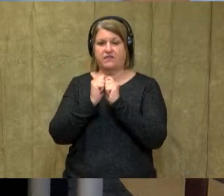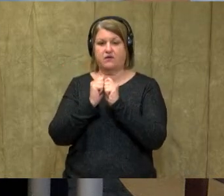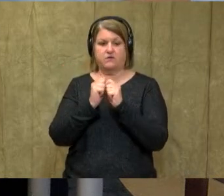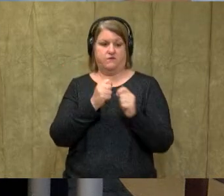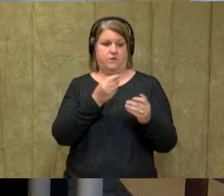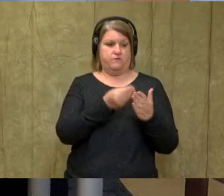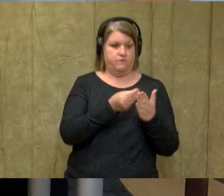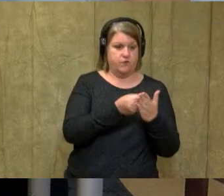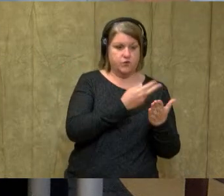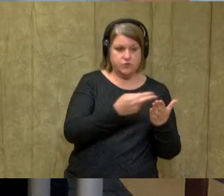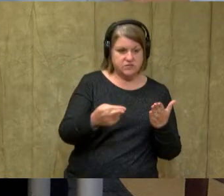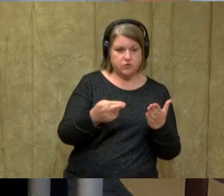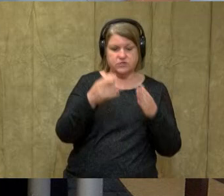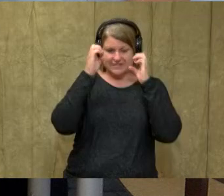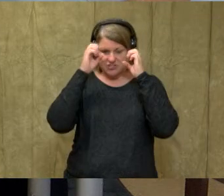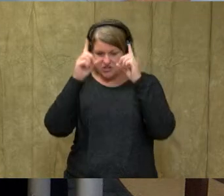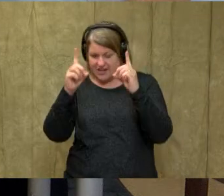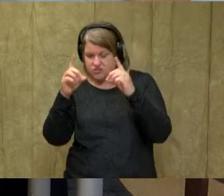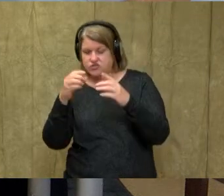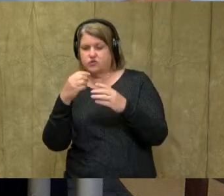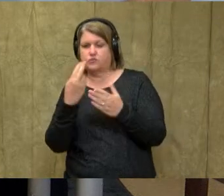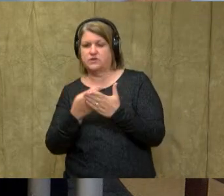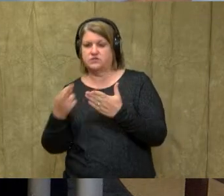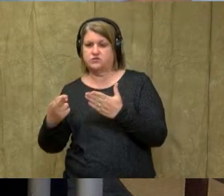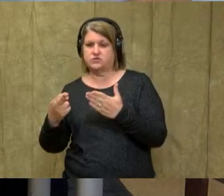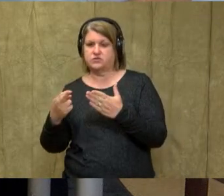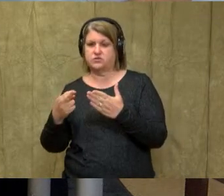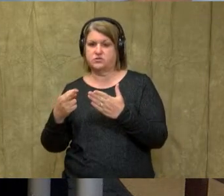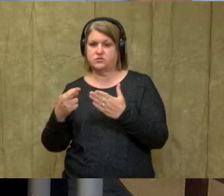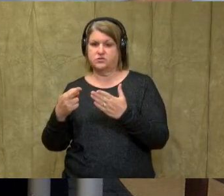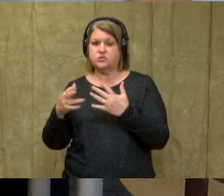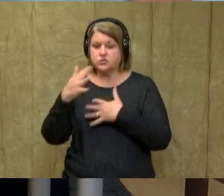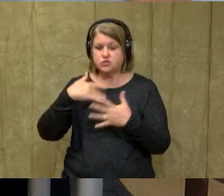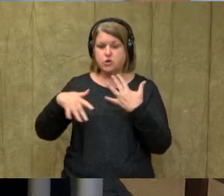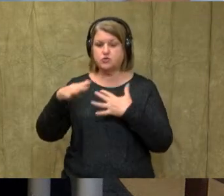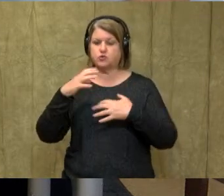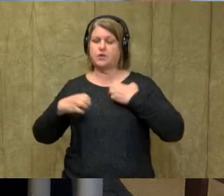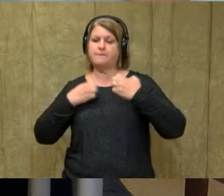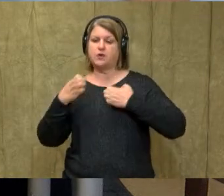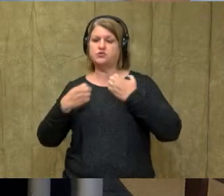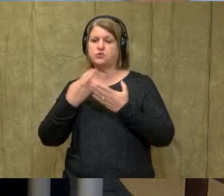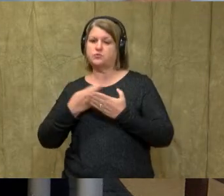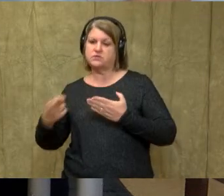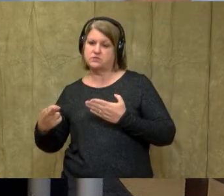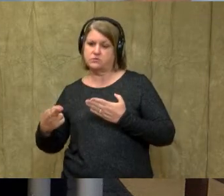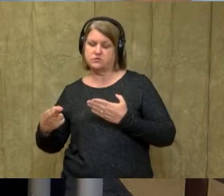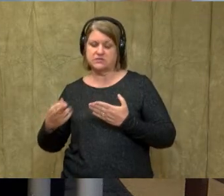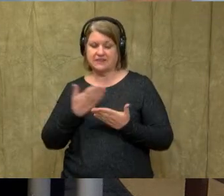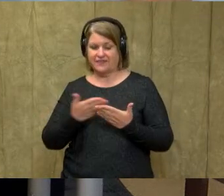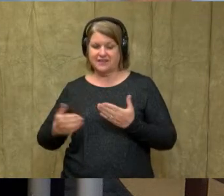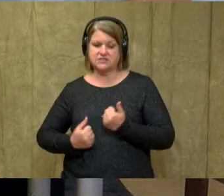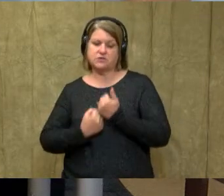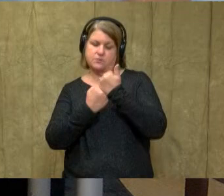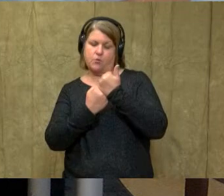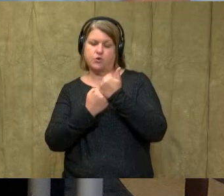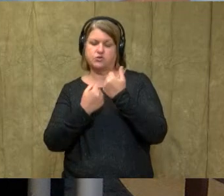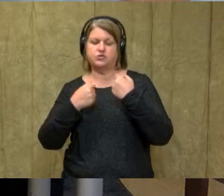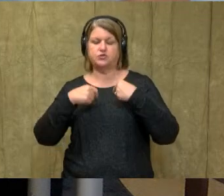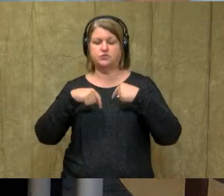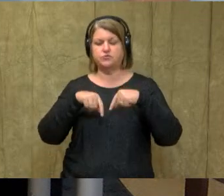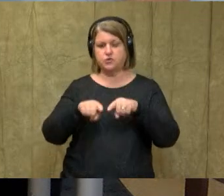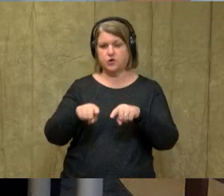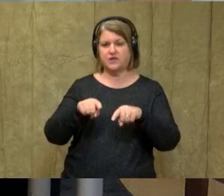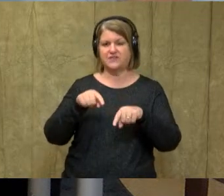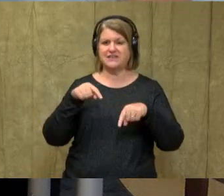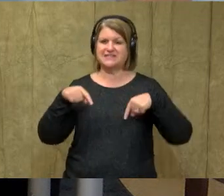educational resources, social emotional resources to support you during this time of anxiety, we learned that